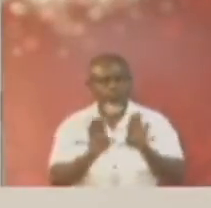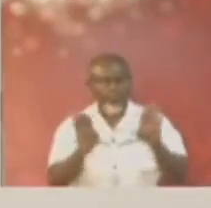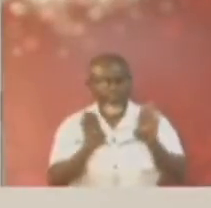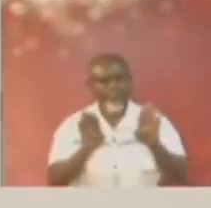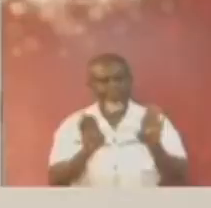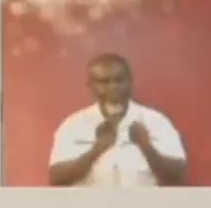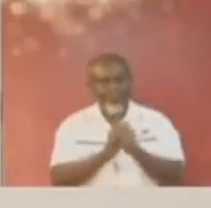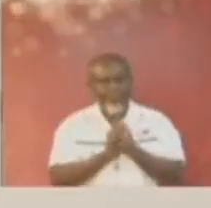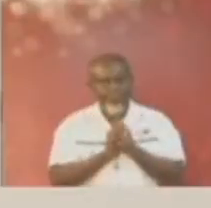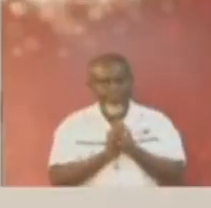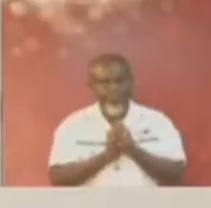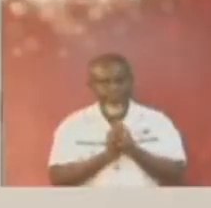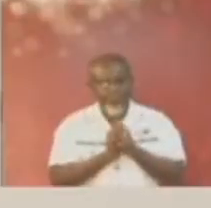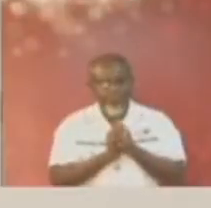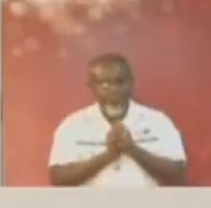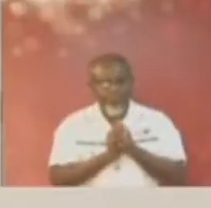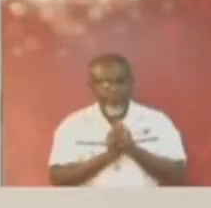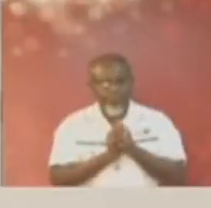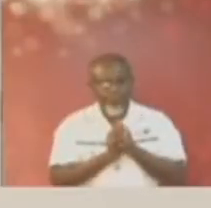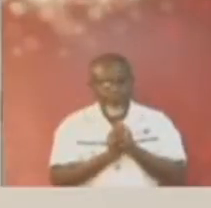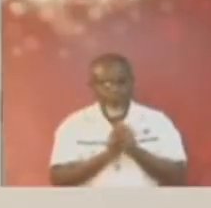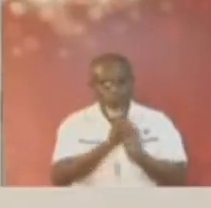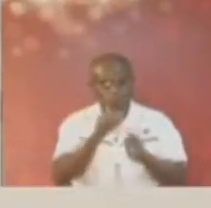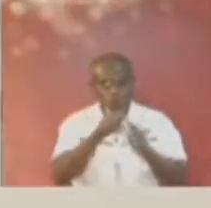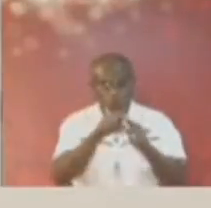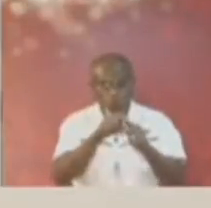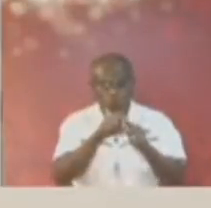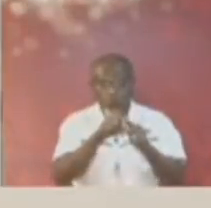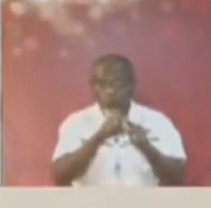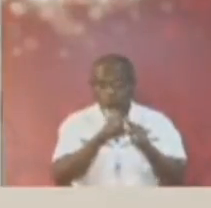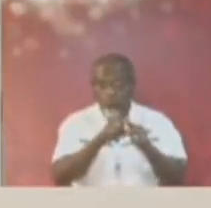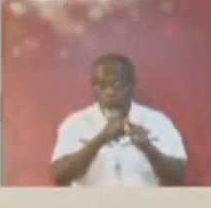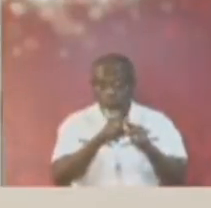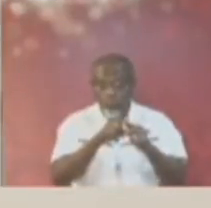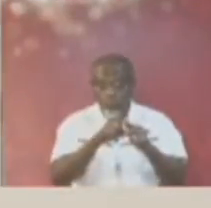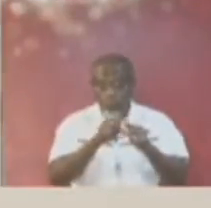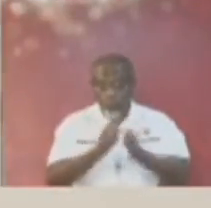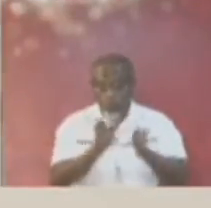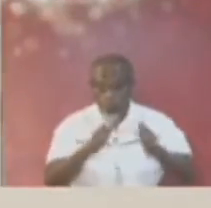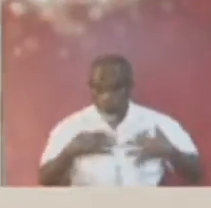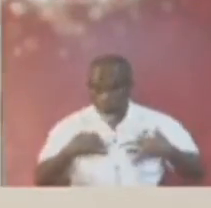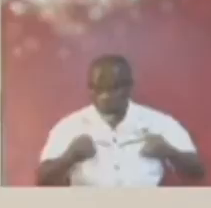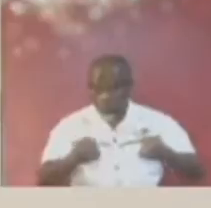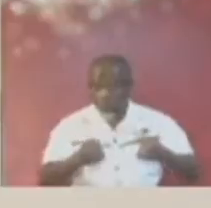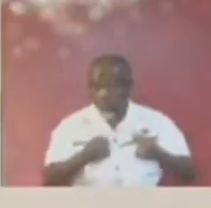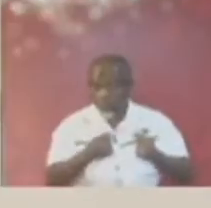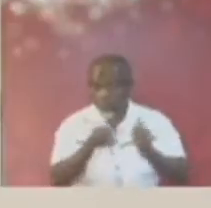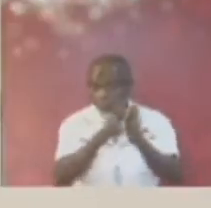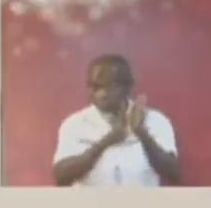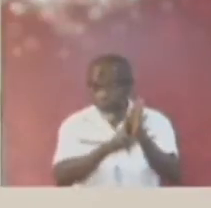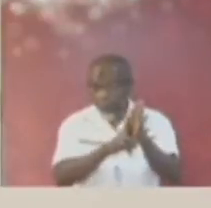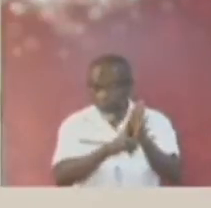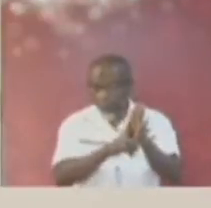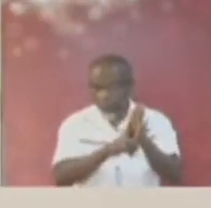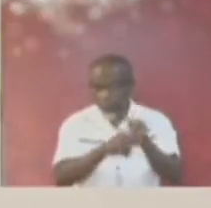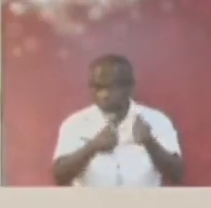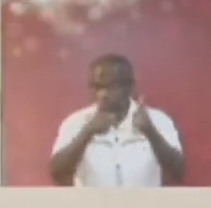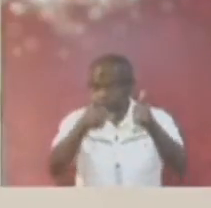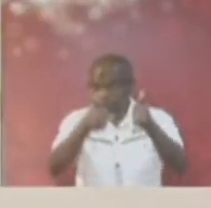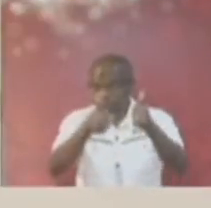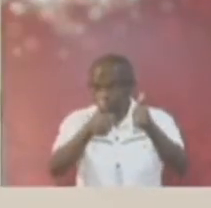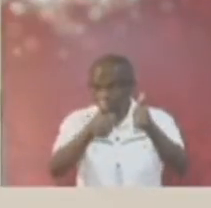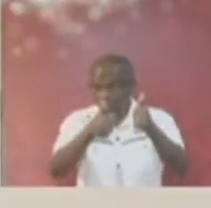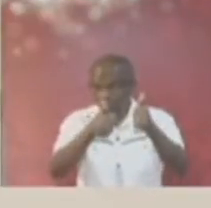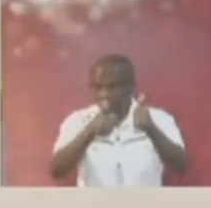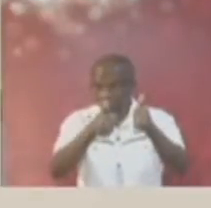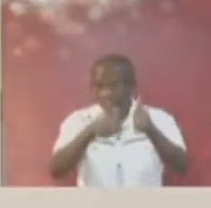know that when the public health recommendations seem to work, we want to bring them to an end. And that's usually premature, and it usually leads to exactly what we don't